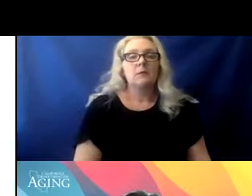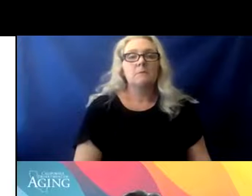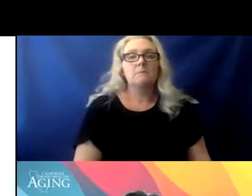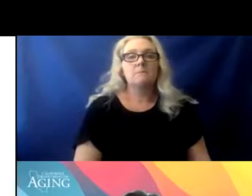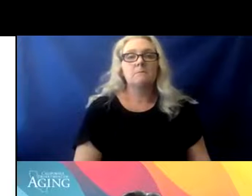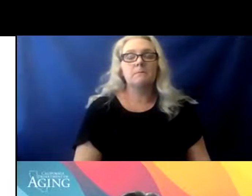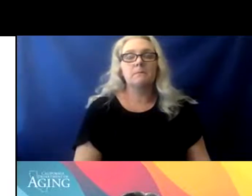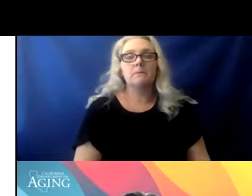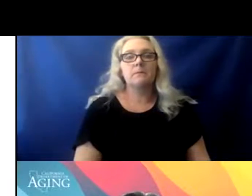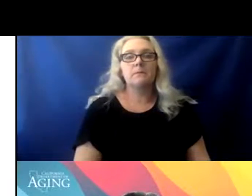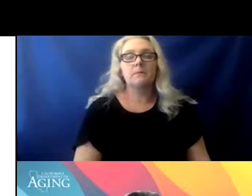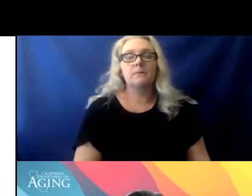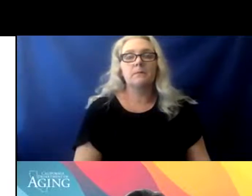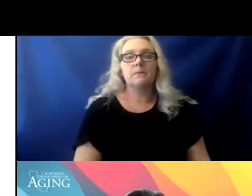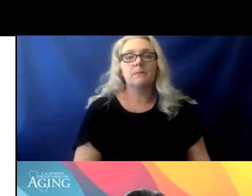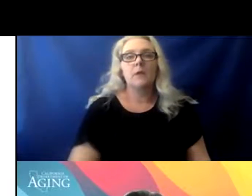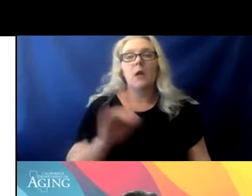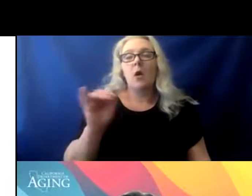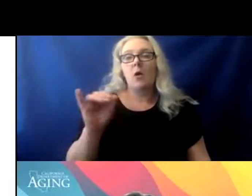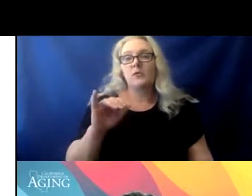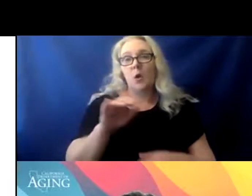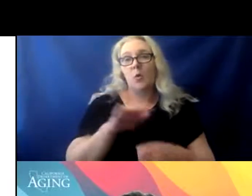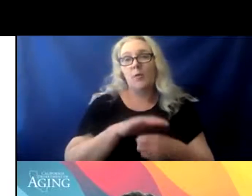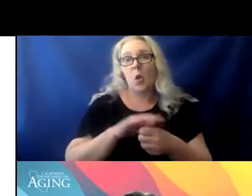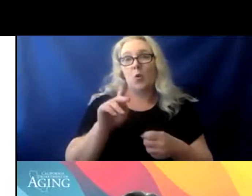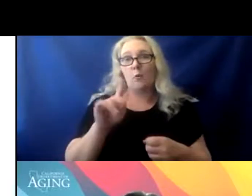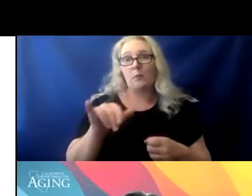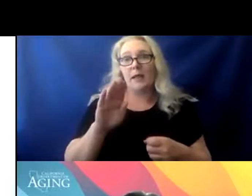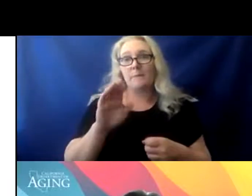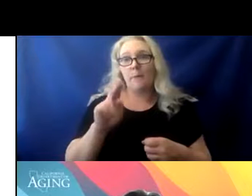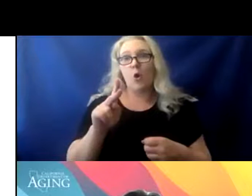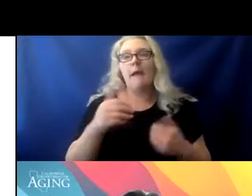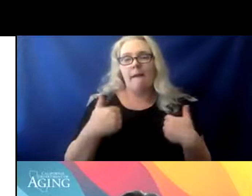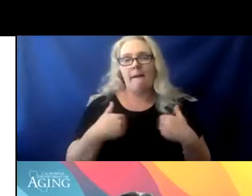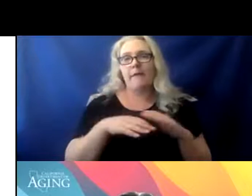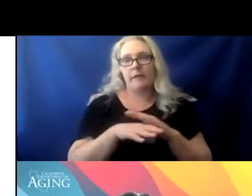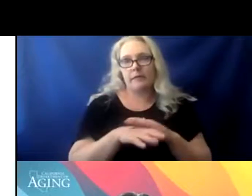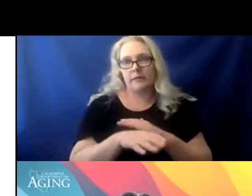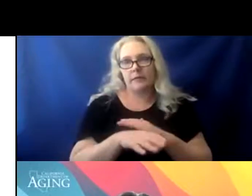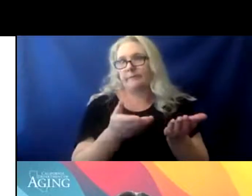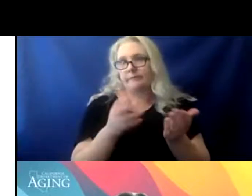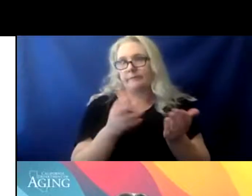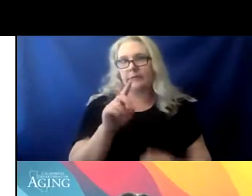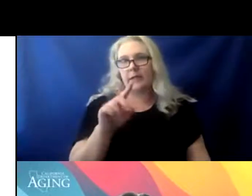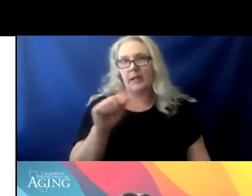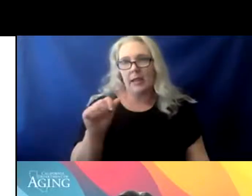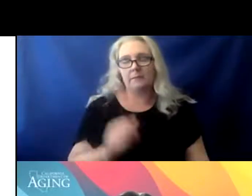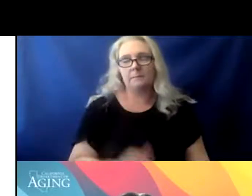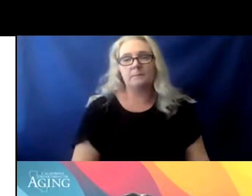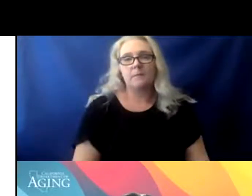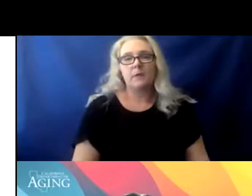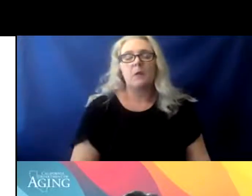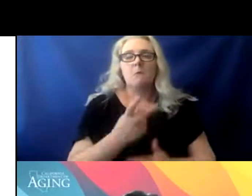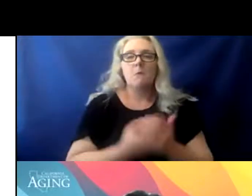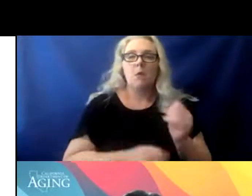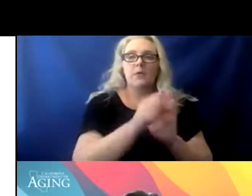dashboard through the local playbook. So trying to draw that connection for folks between the statewide and the local